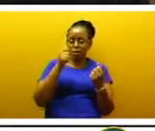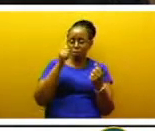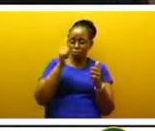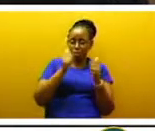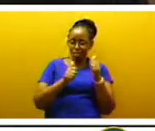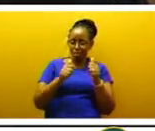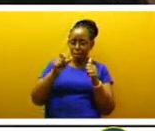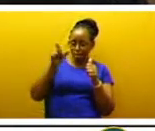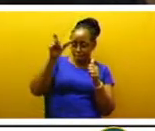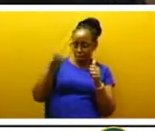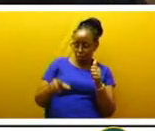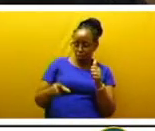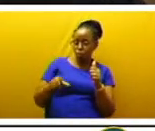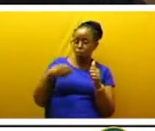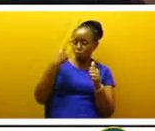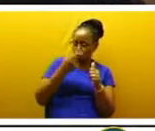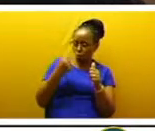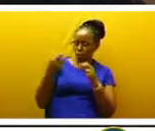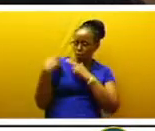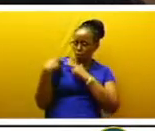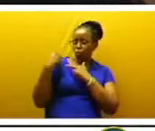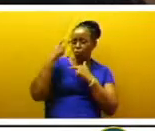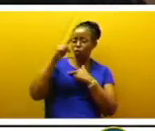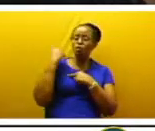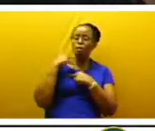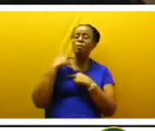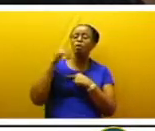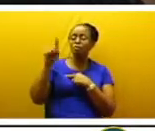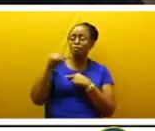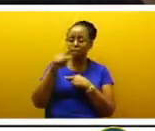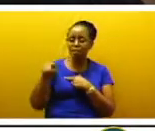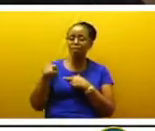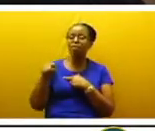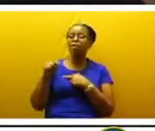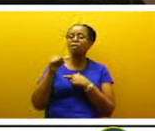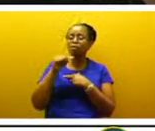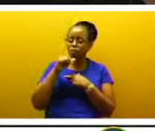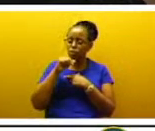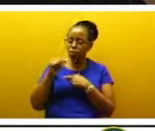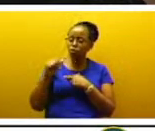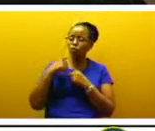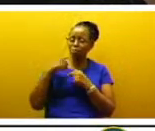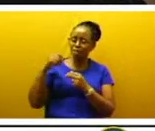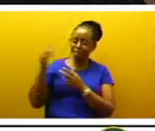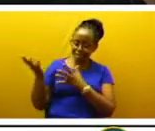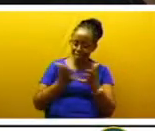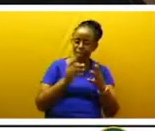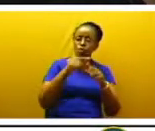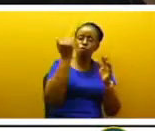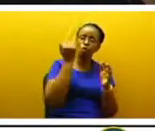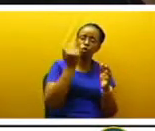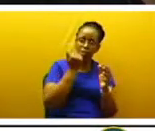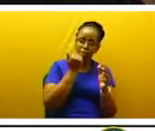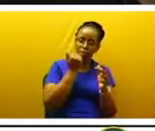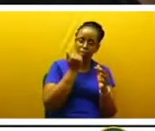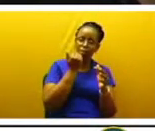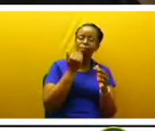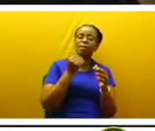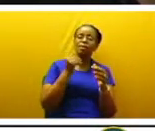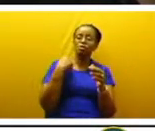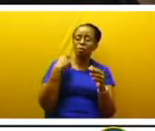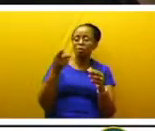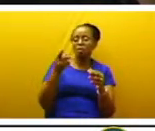have been liable for criminal offenses not to be properly tried. And therefore they said it makes